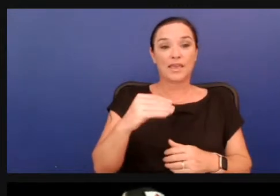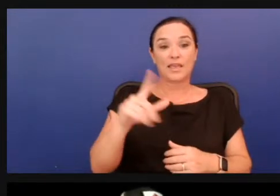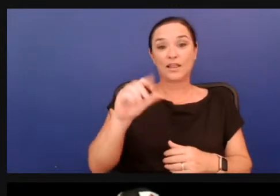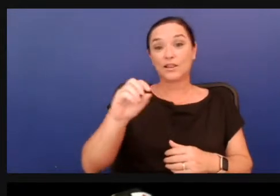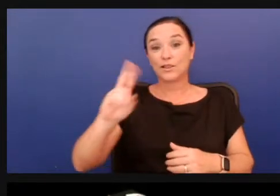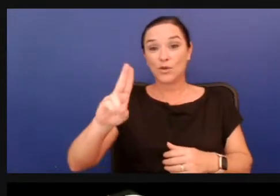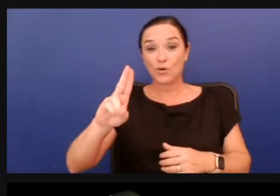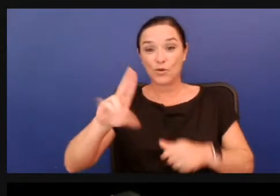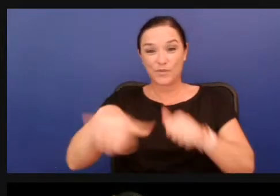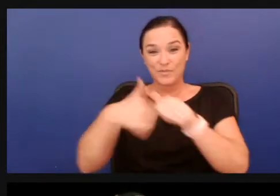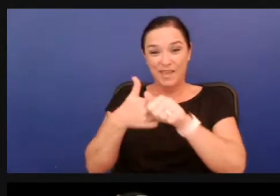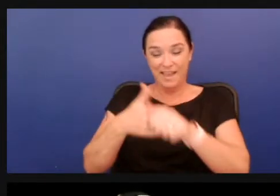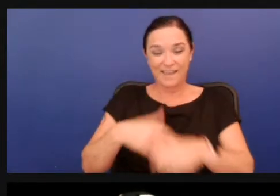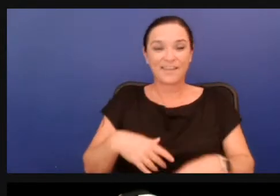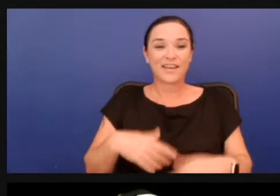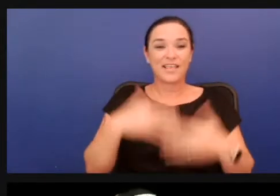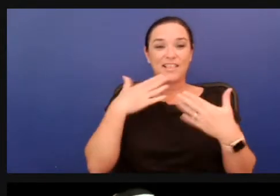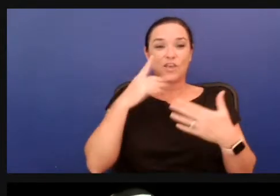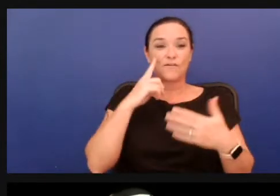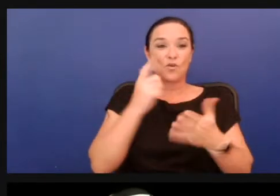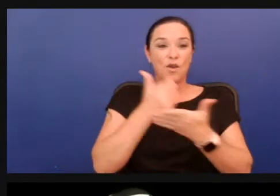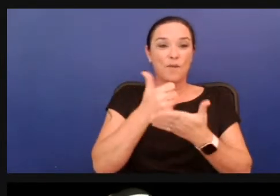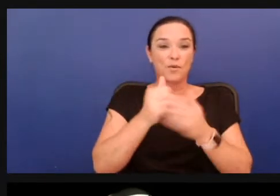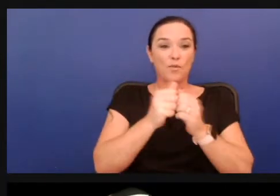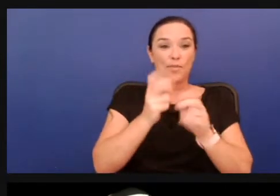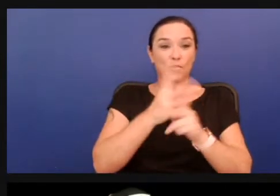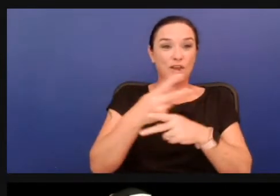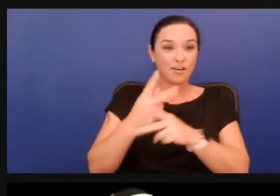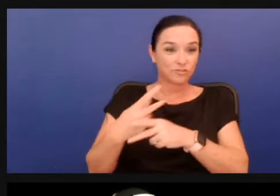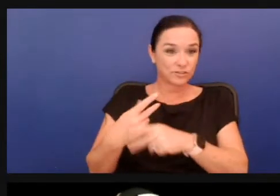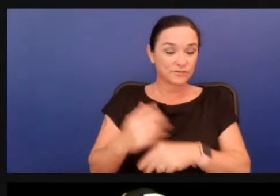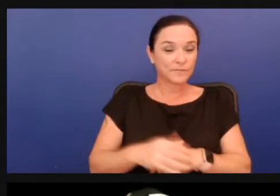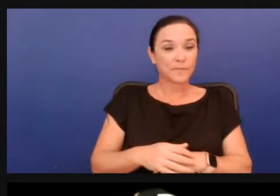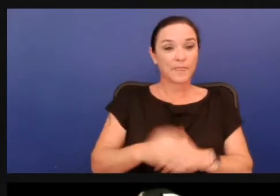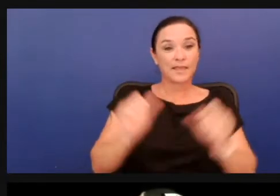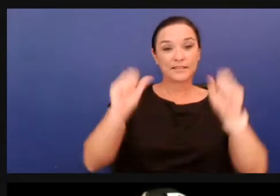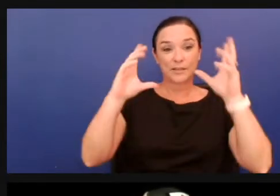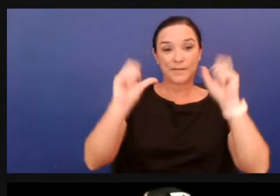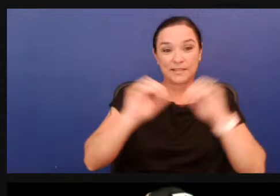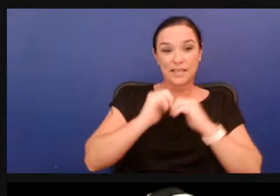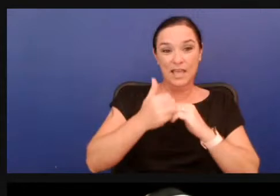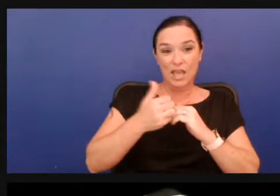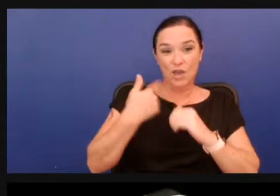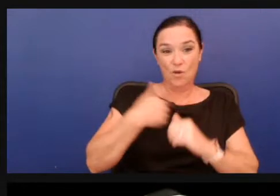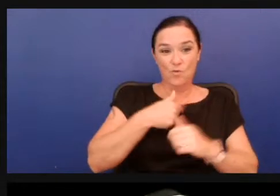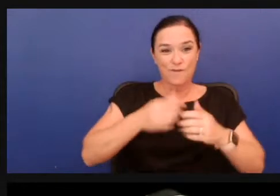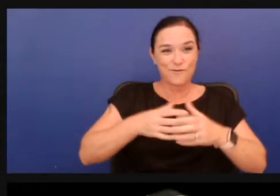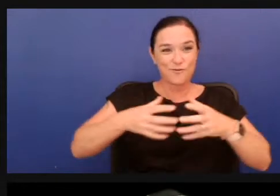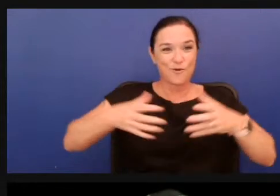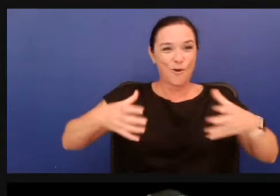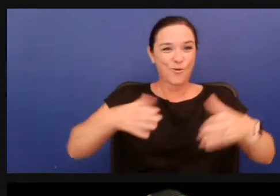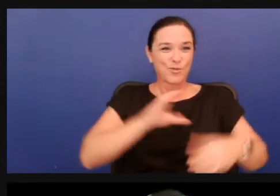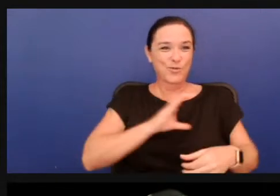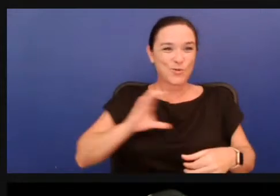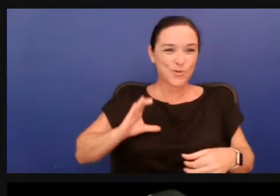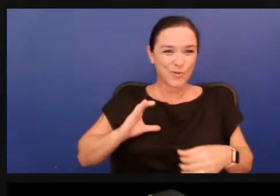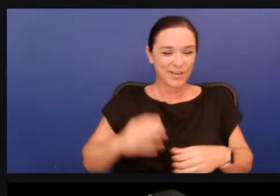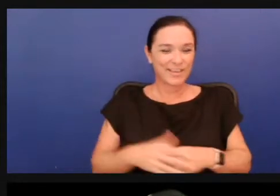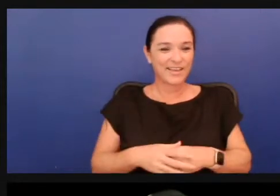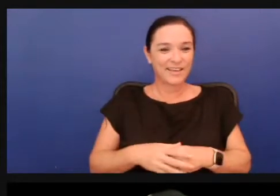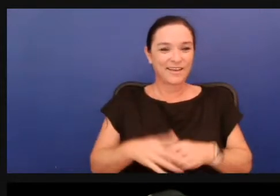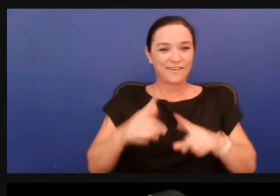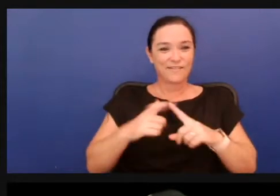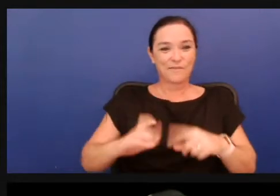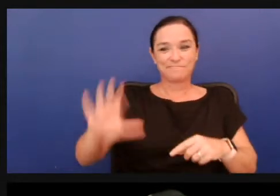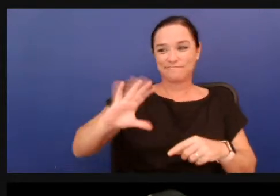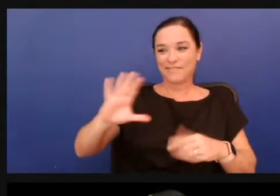end, mahalo for helping us produce here. Pretty amazing how we've grown our crew here from the days of the